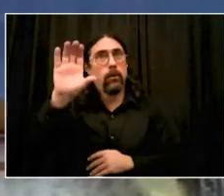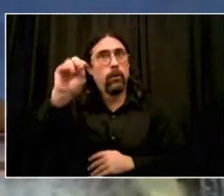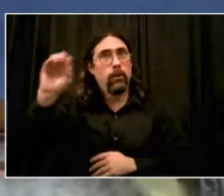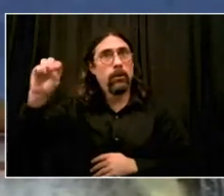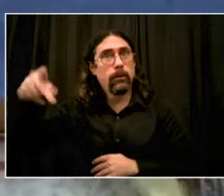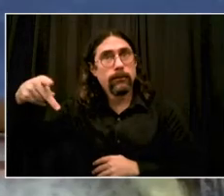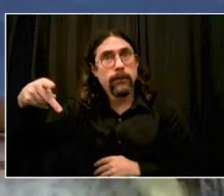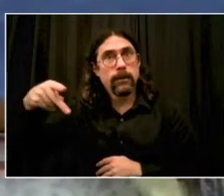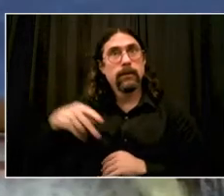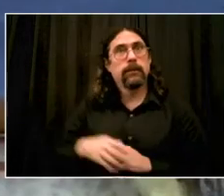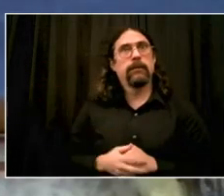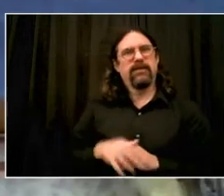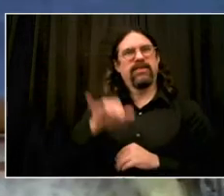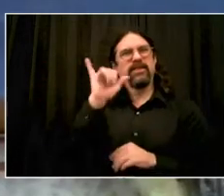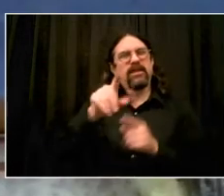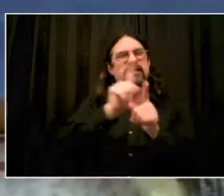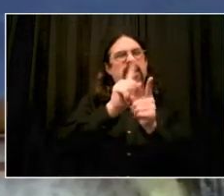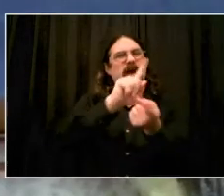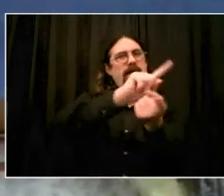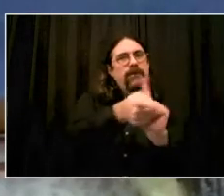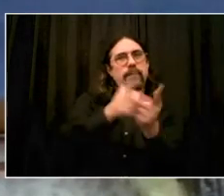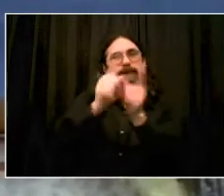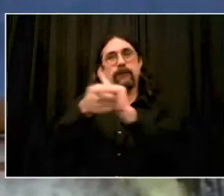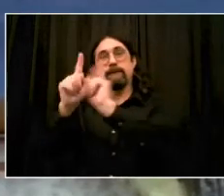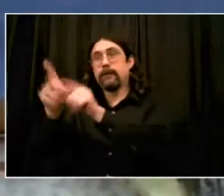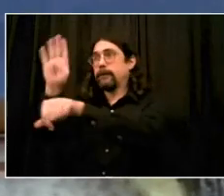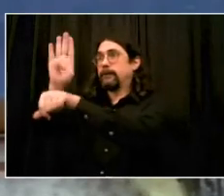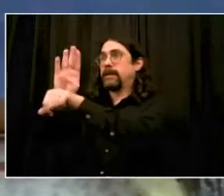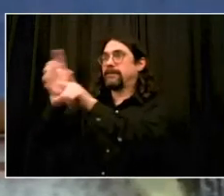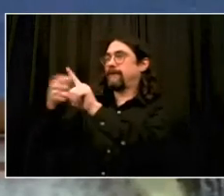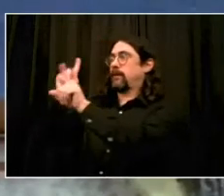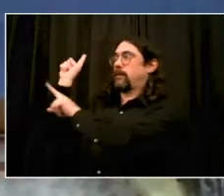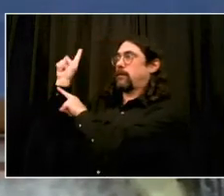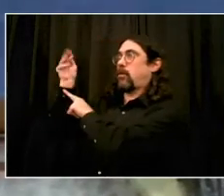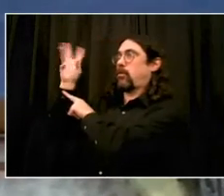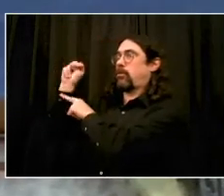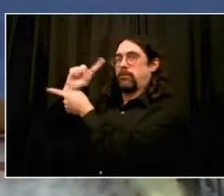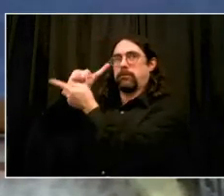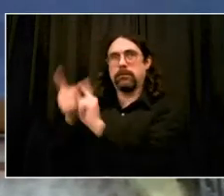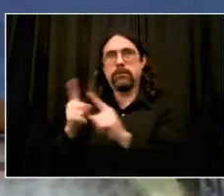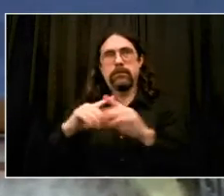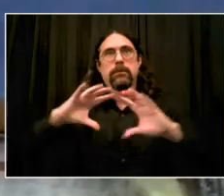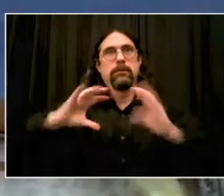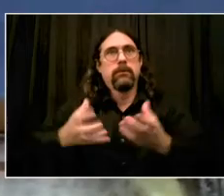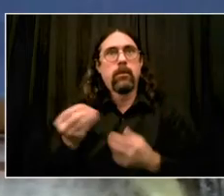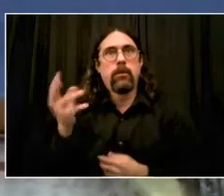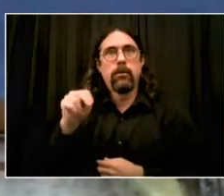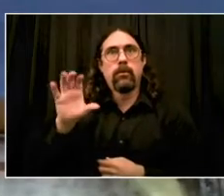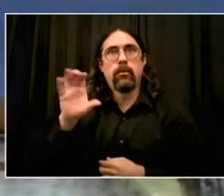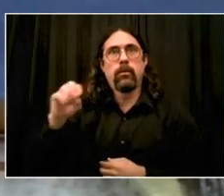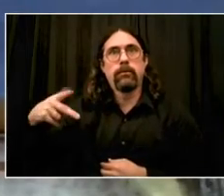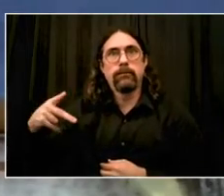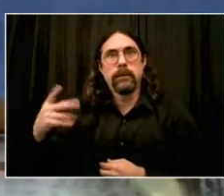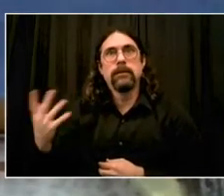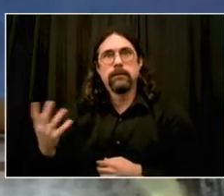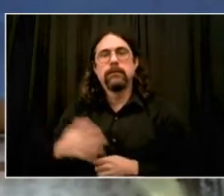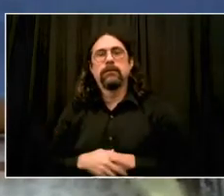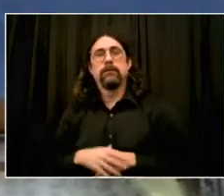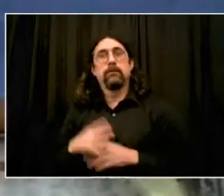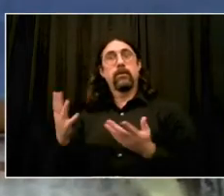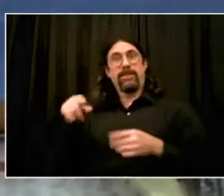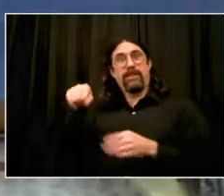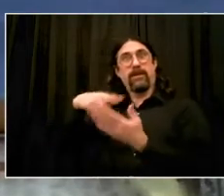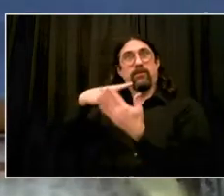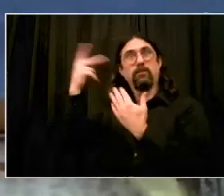work during the COVID crisis. This hotline is a great progression of the work